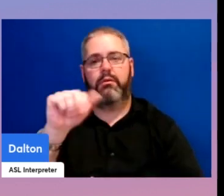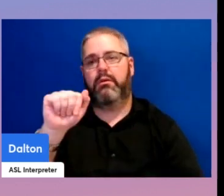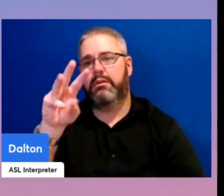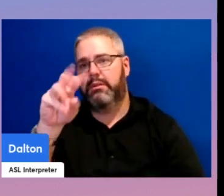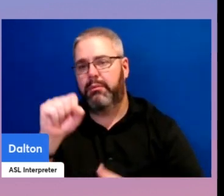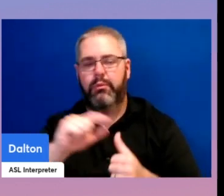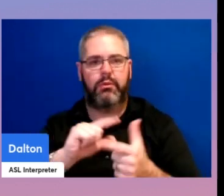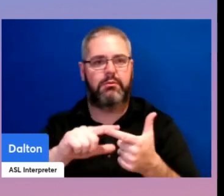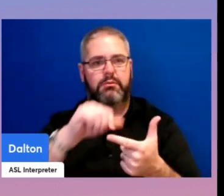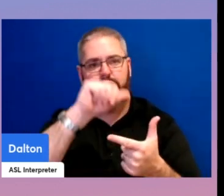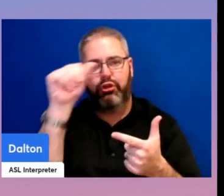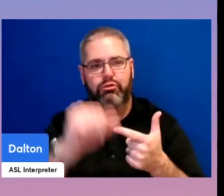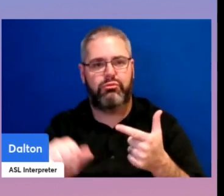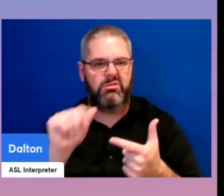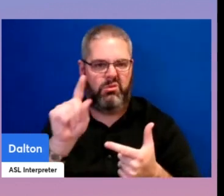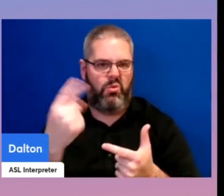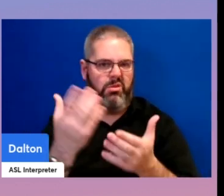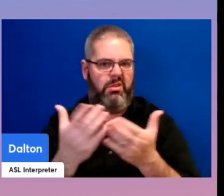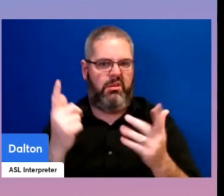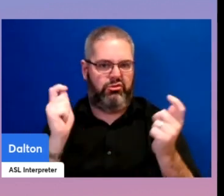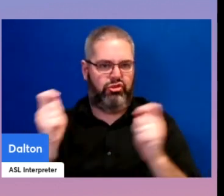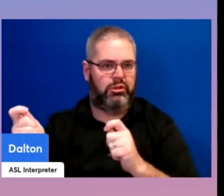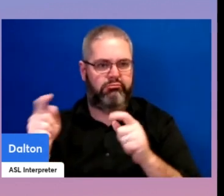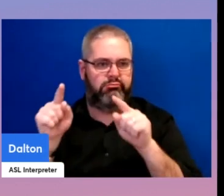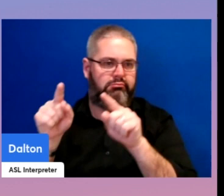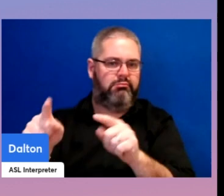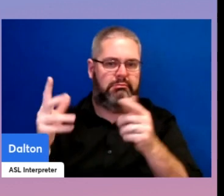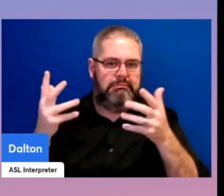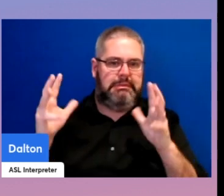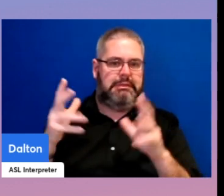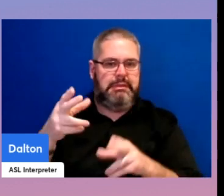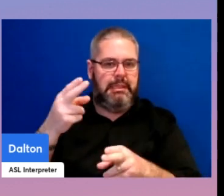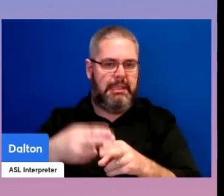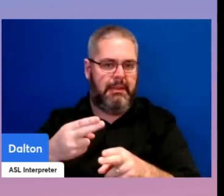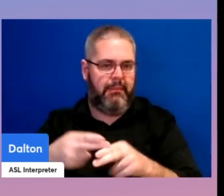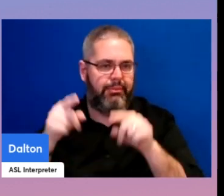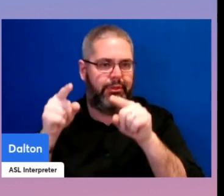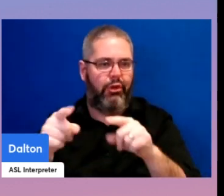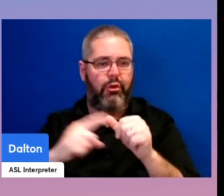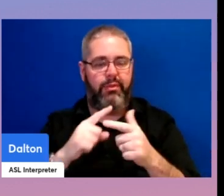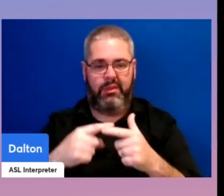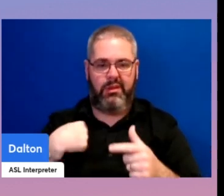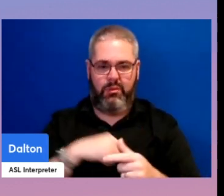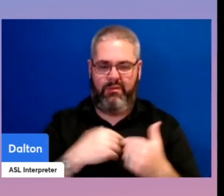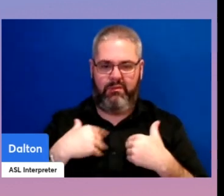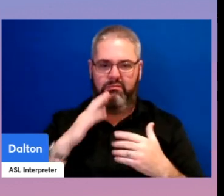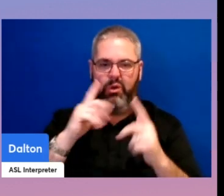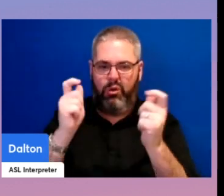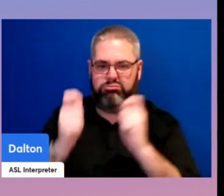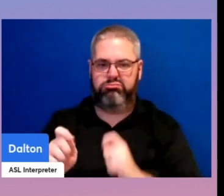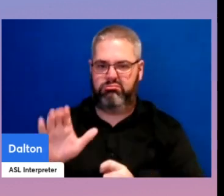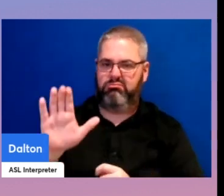is the only thing that changes here. The name of that. Rest, the way it is provisioned, remains the same.